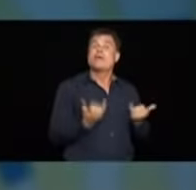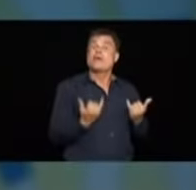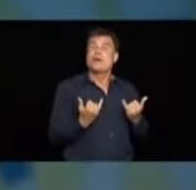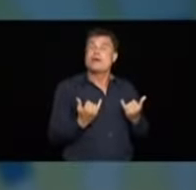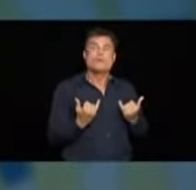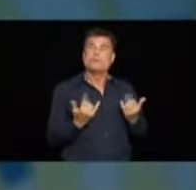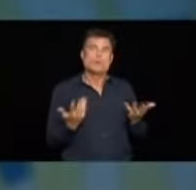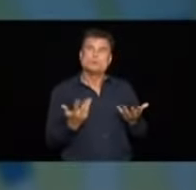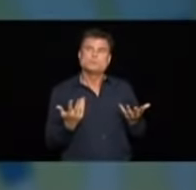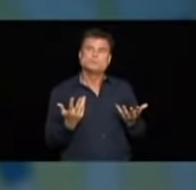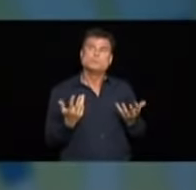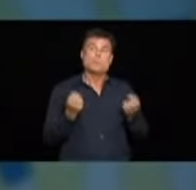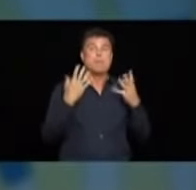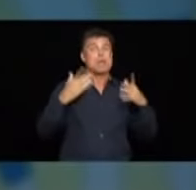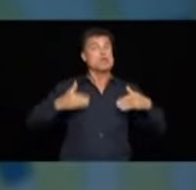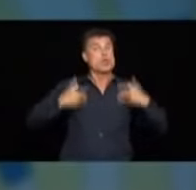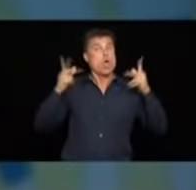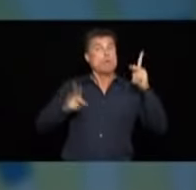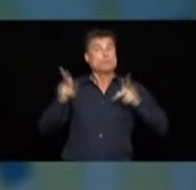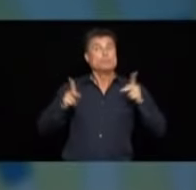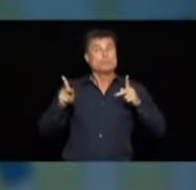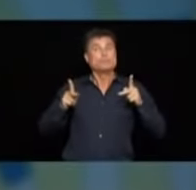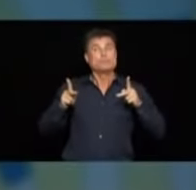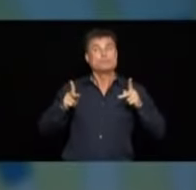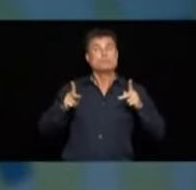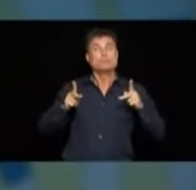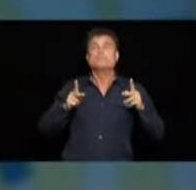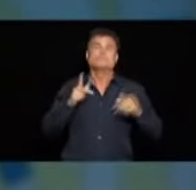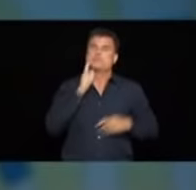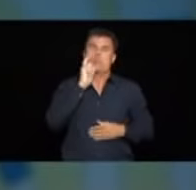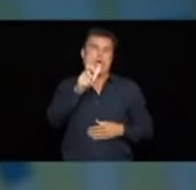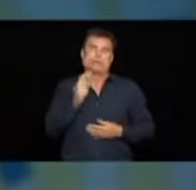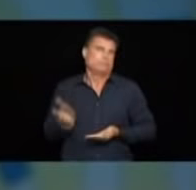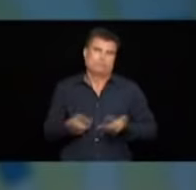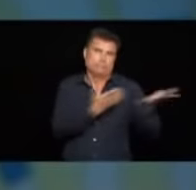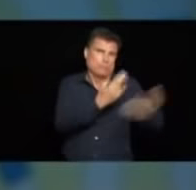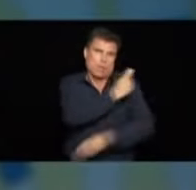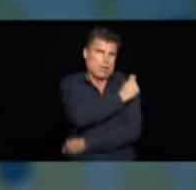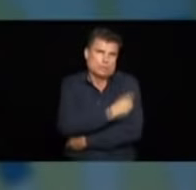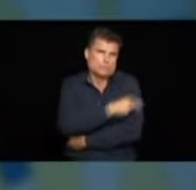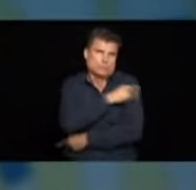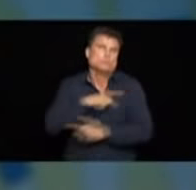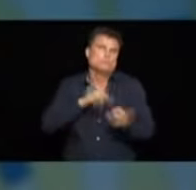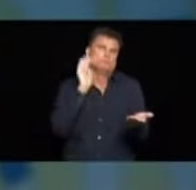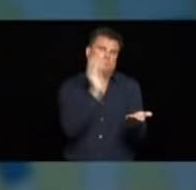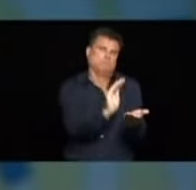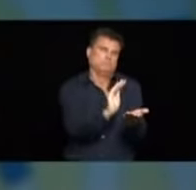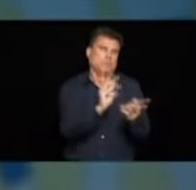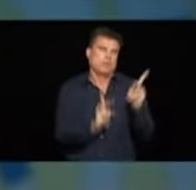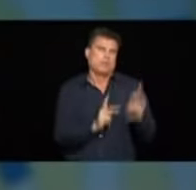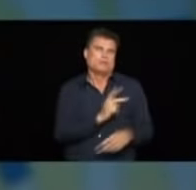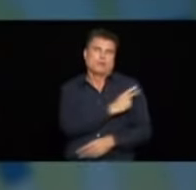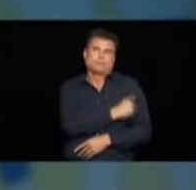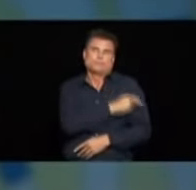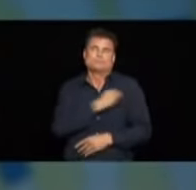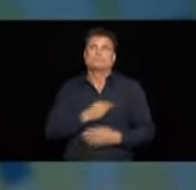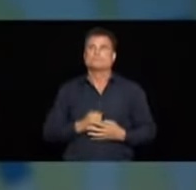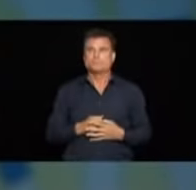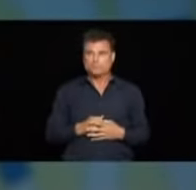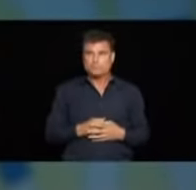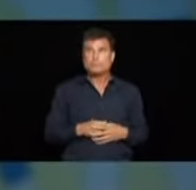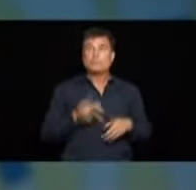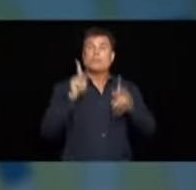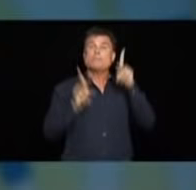people. As of last week, we had 4 new people who had died from COVID-19. Again, the